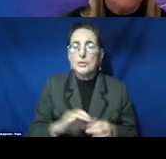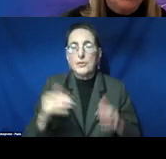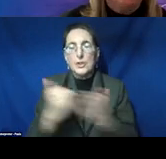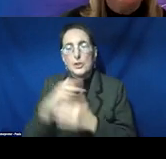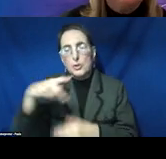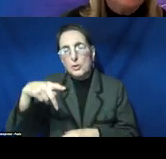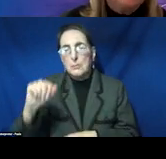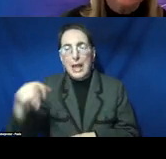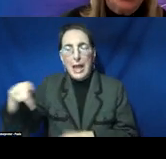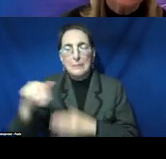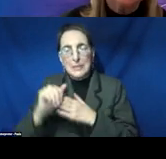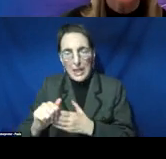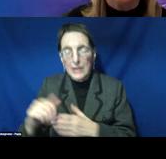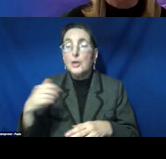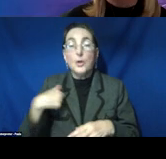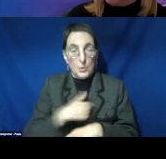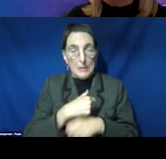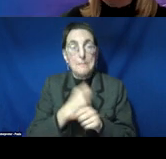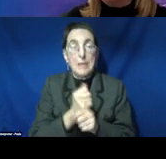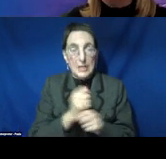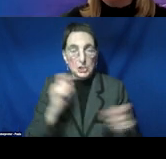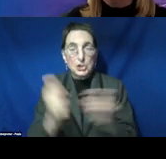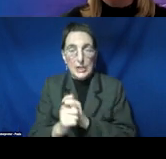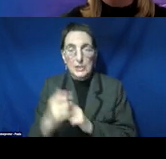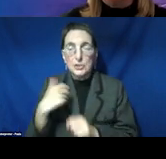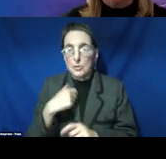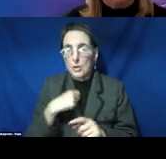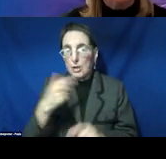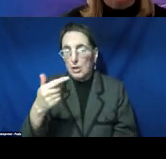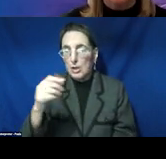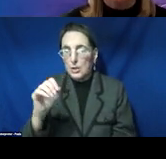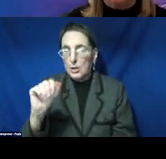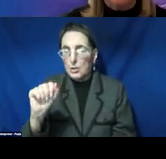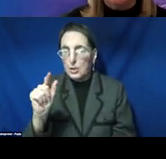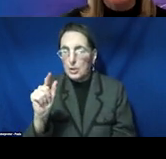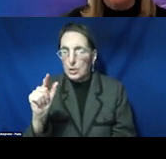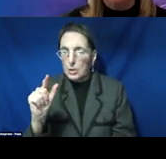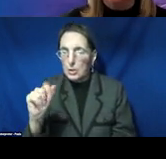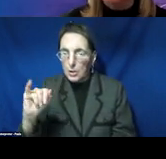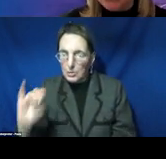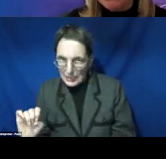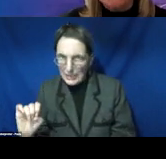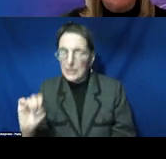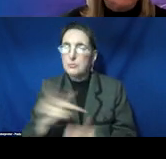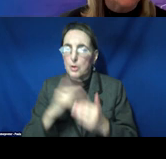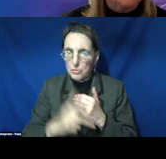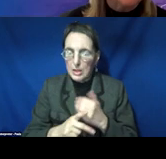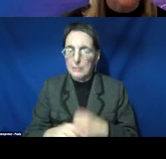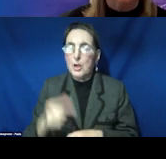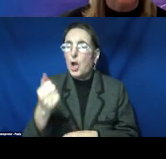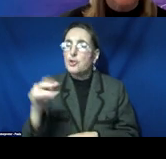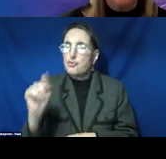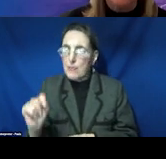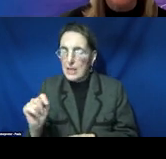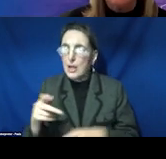guide? Well, we've made a change to our GOLI program. GOLI stands for Grant Opportunities for Academic